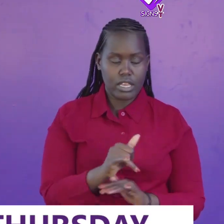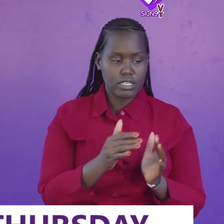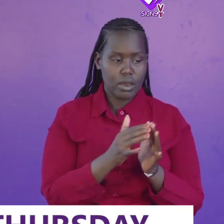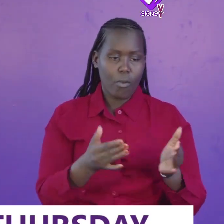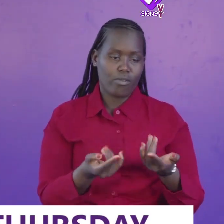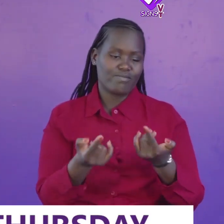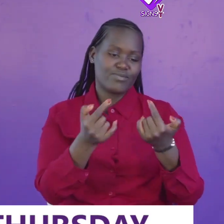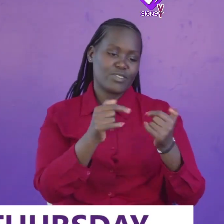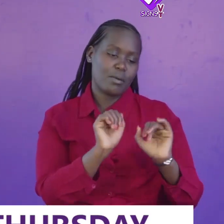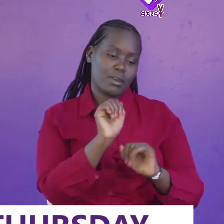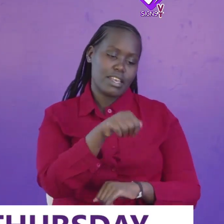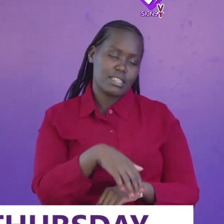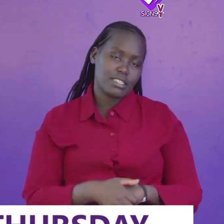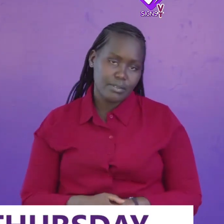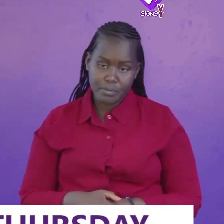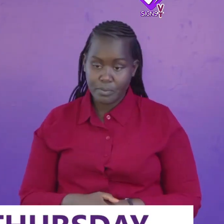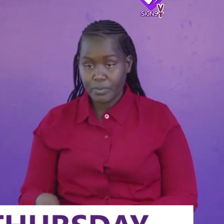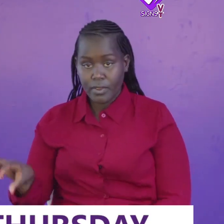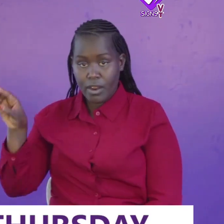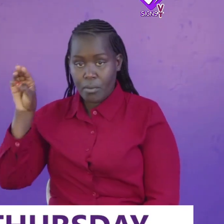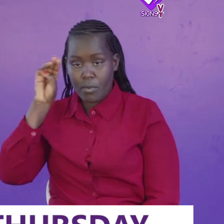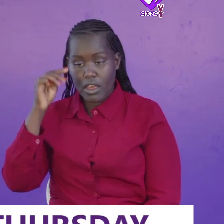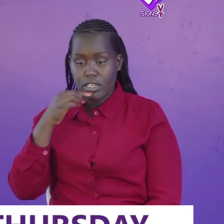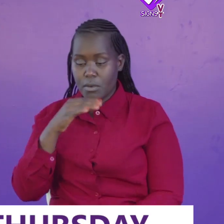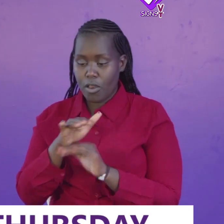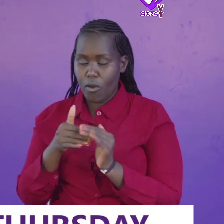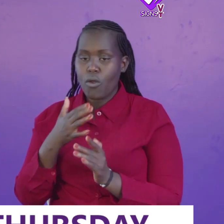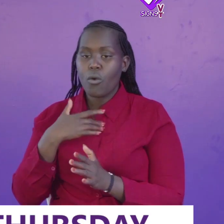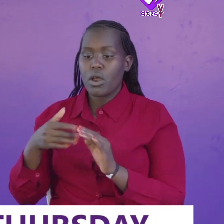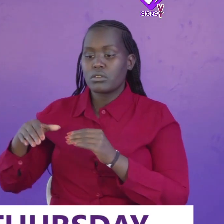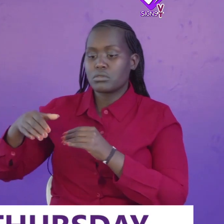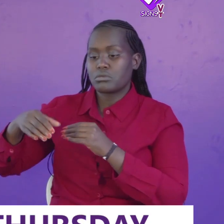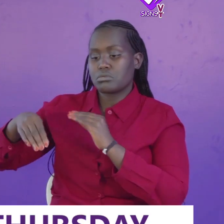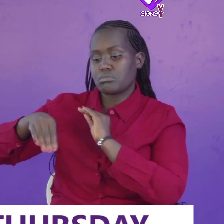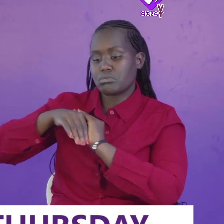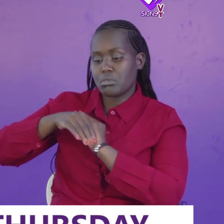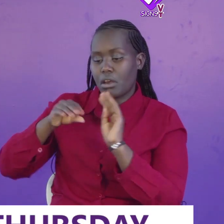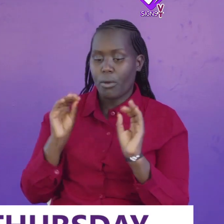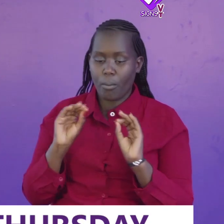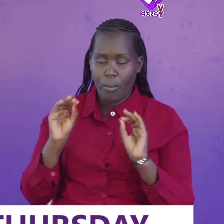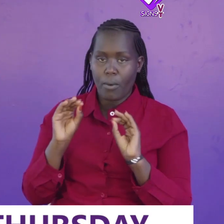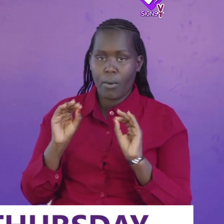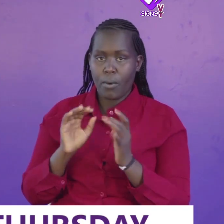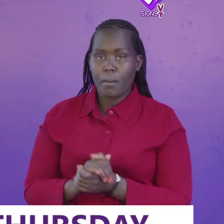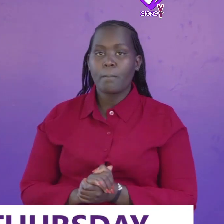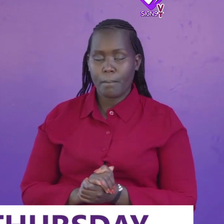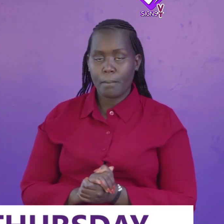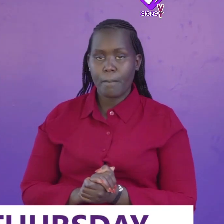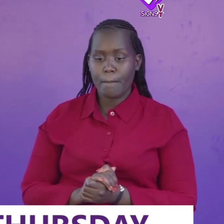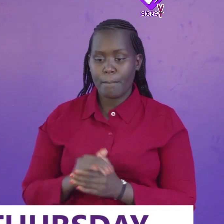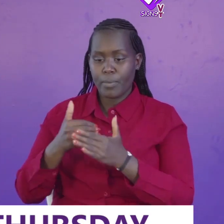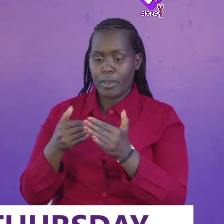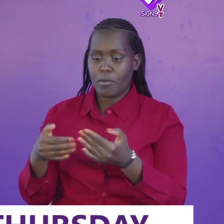come. Yes. Muthoni has said it all. Sitaki kuongezea sana ikuwe tumanza pia overdo. So